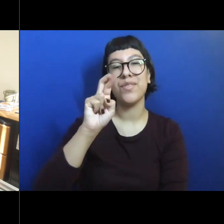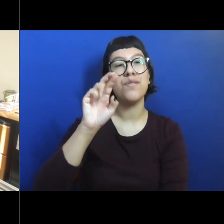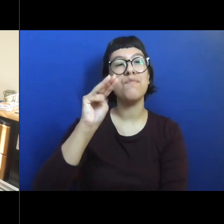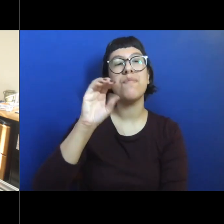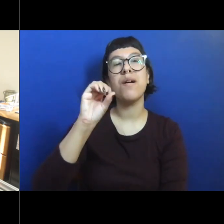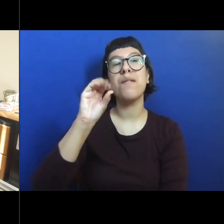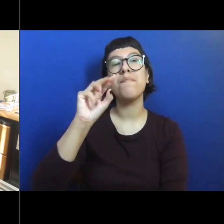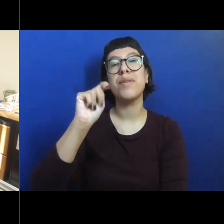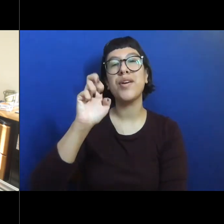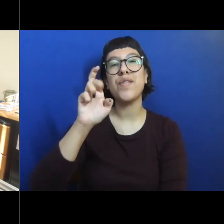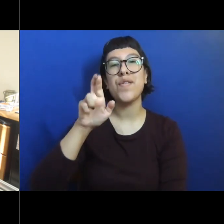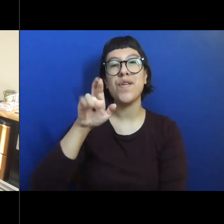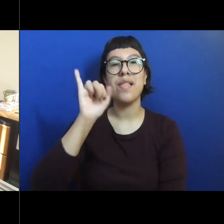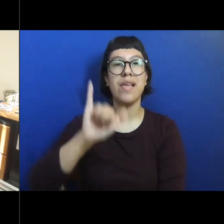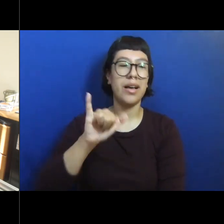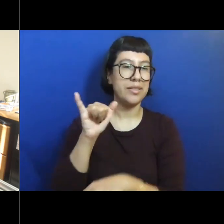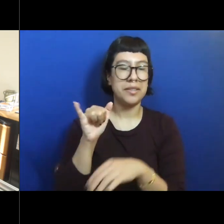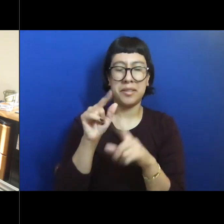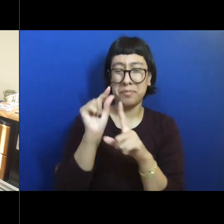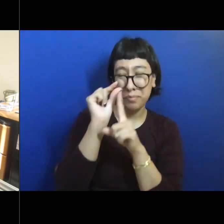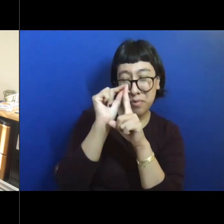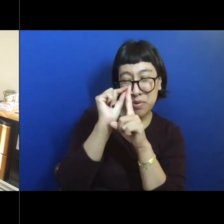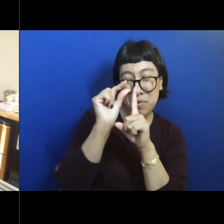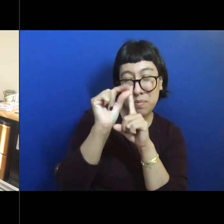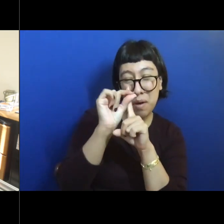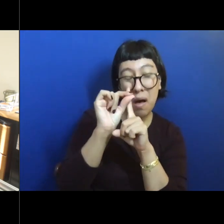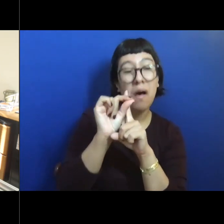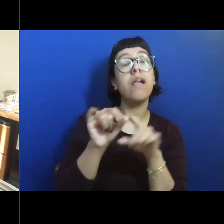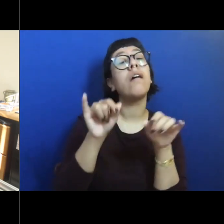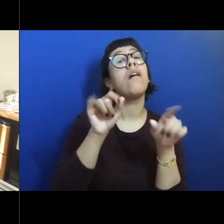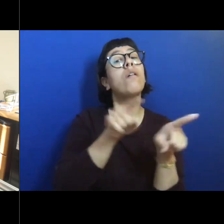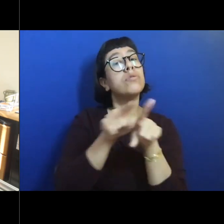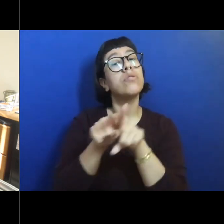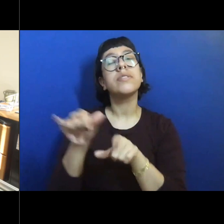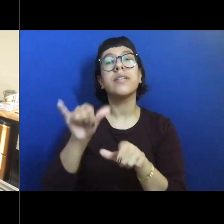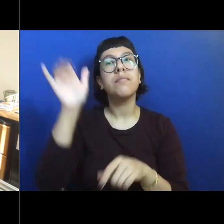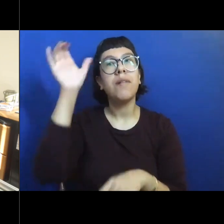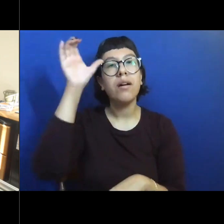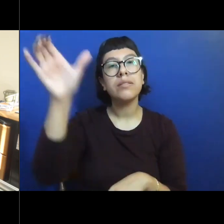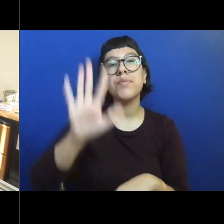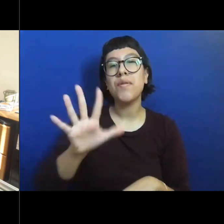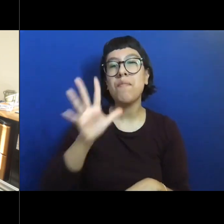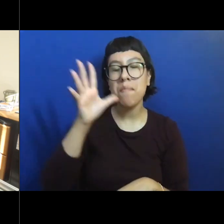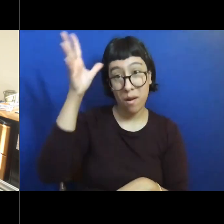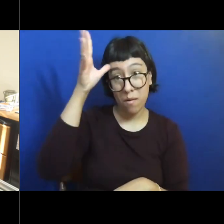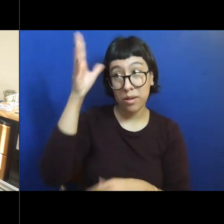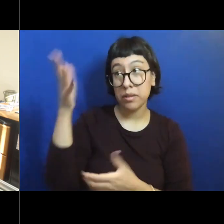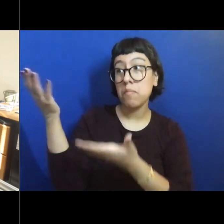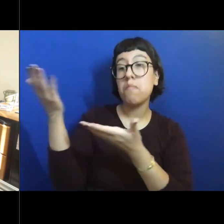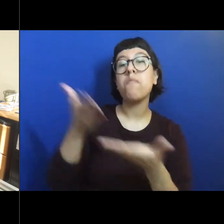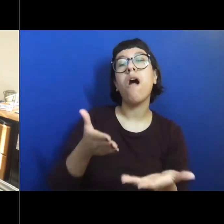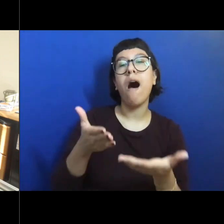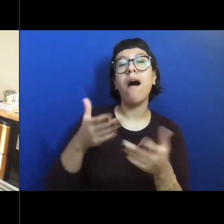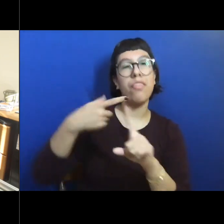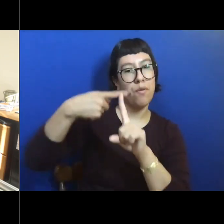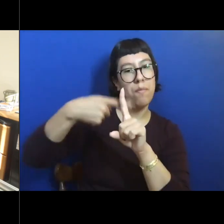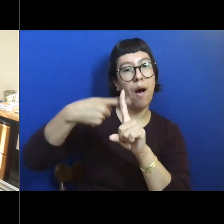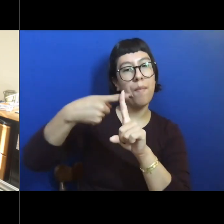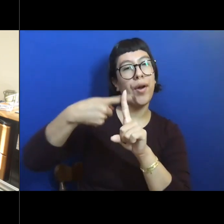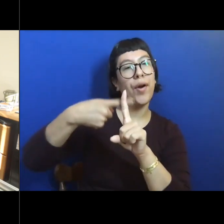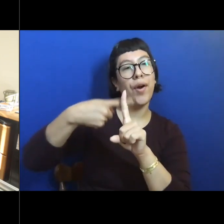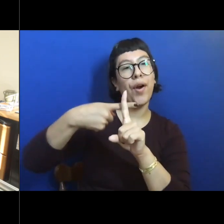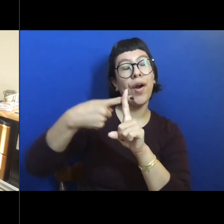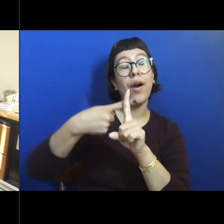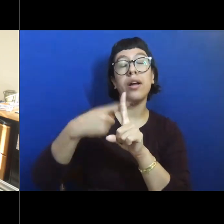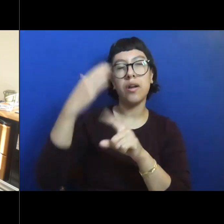temperature, is that tiny ball. It's the exact same thing if you had your parents bring the digital thermometer and they stick it